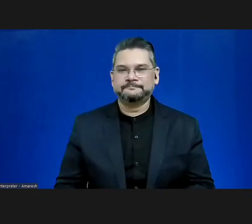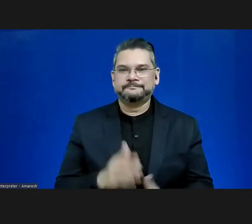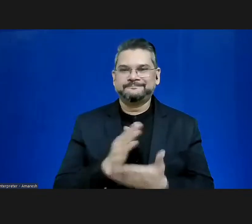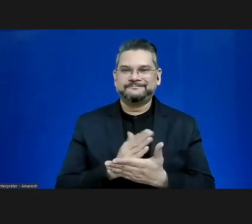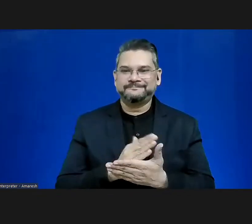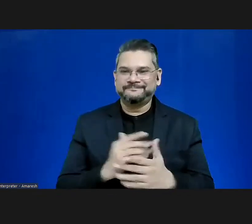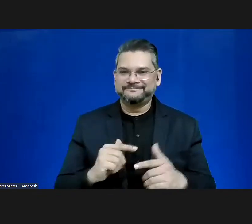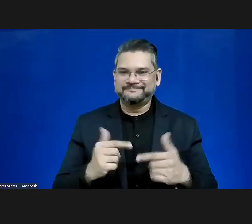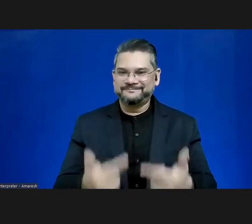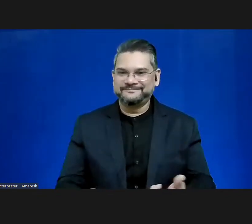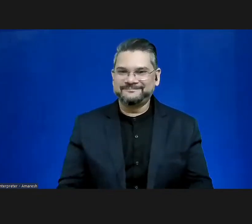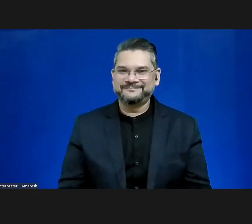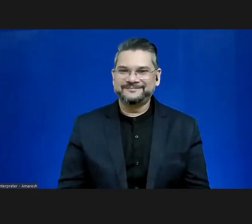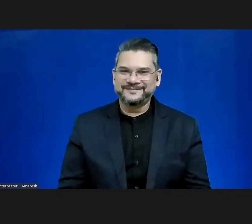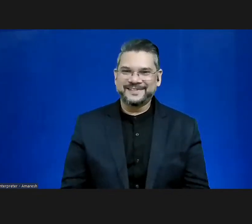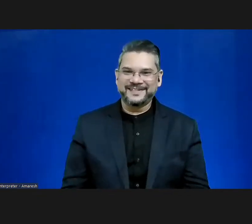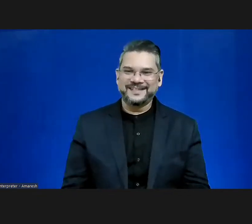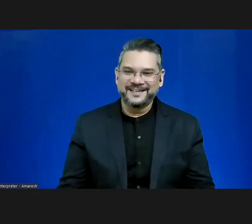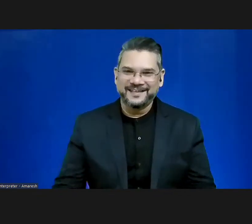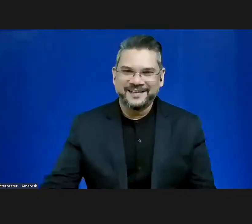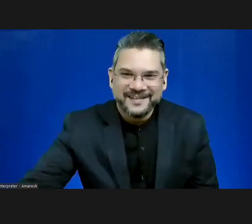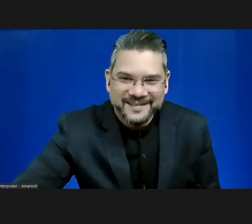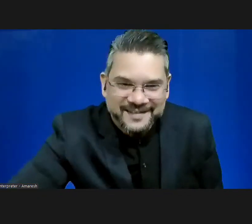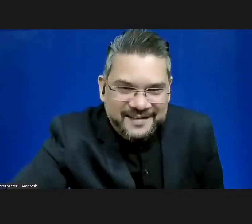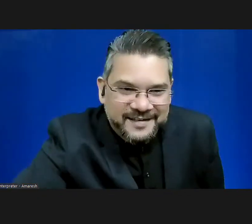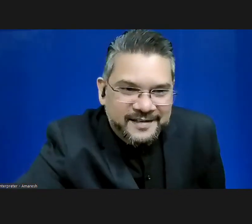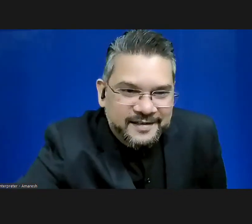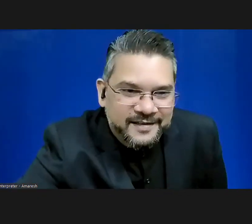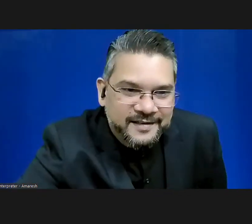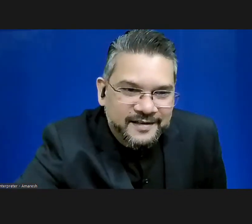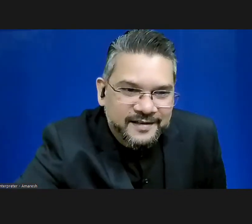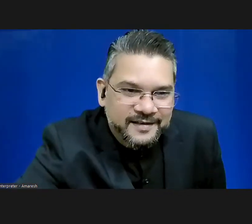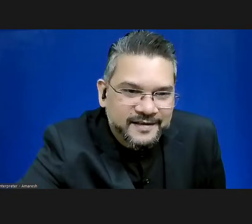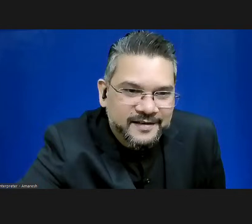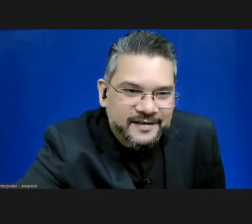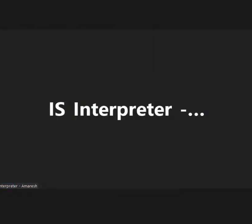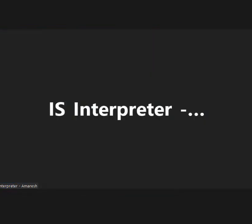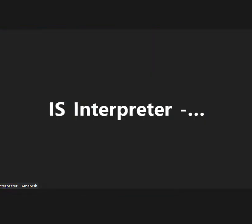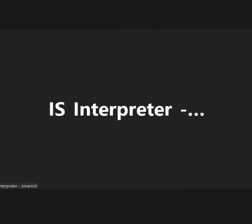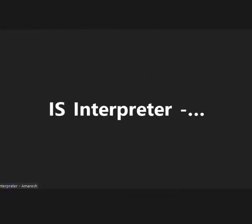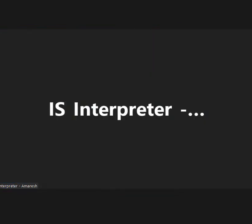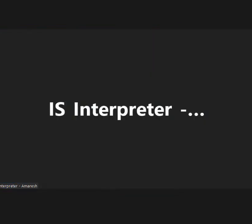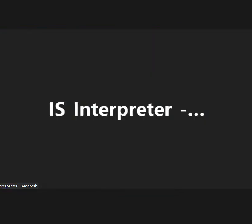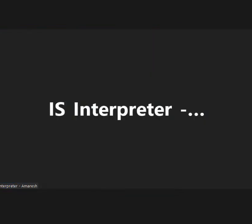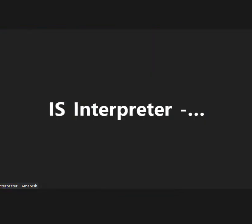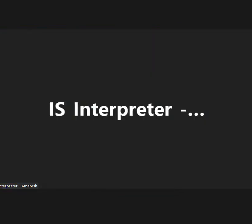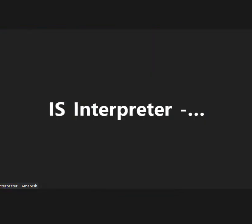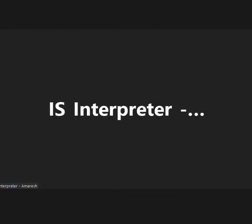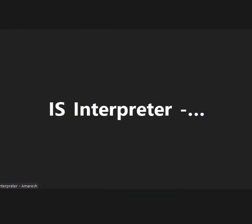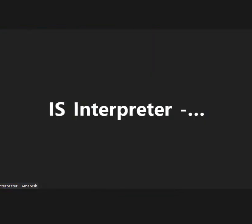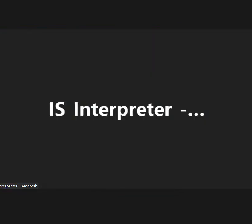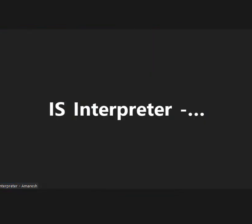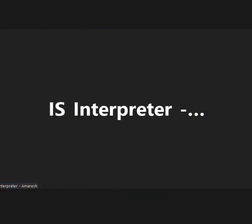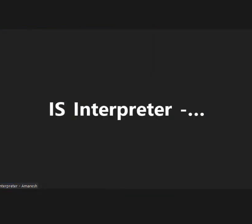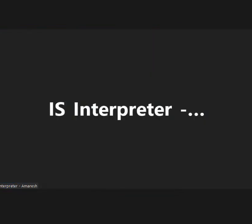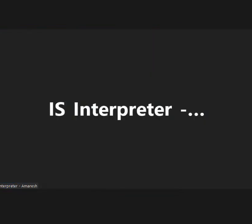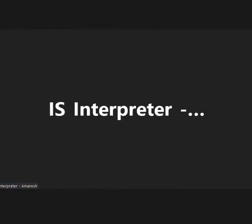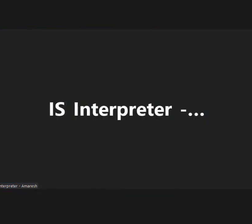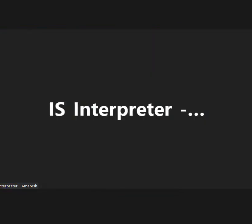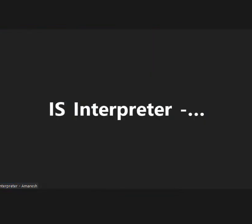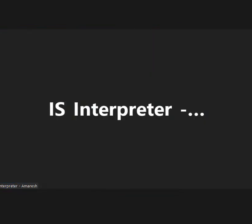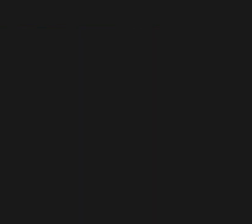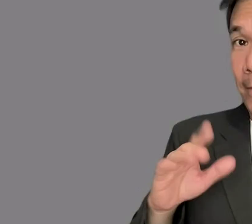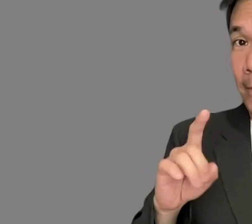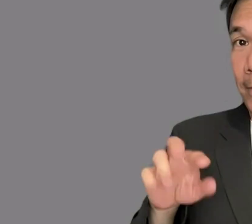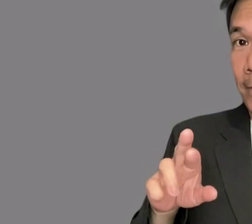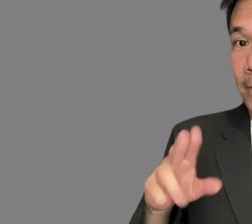Thank you very much, Jaunita, and thank you everyone for the invitation to be here today. It's really a pleasure. My name is Dr.